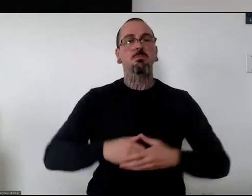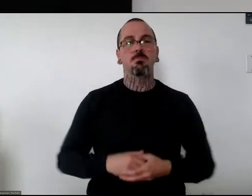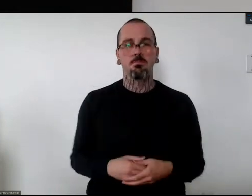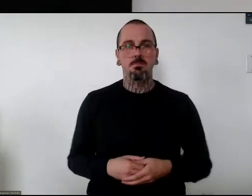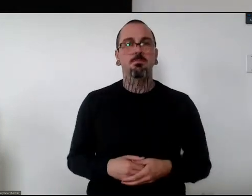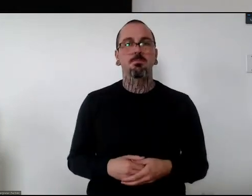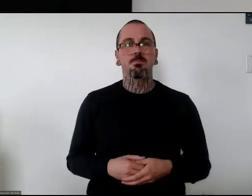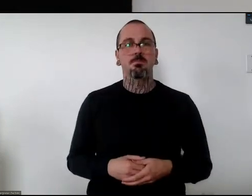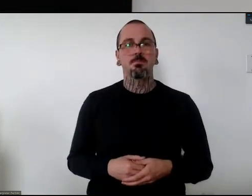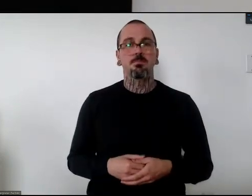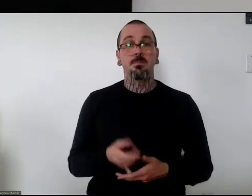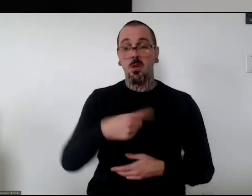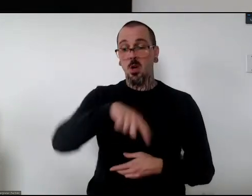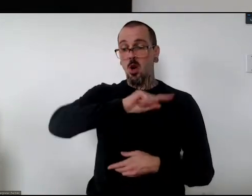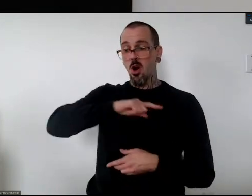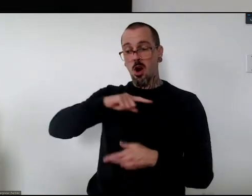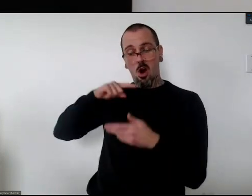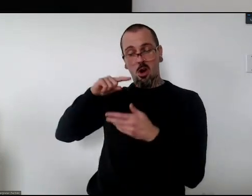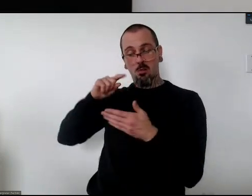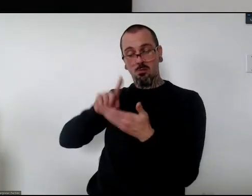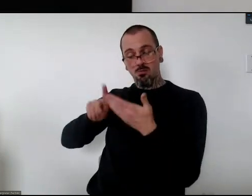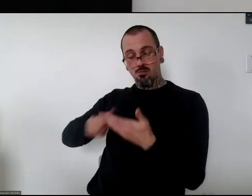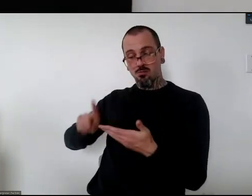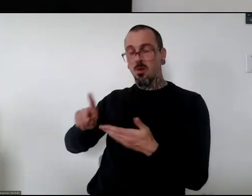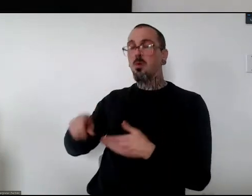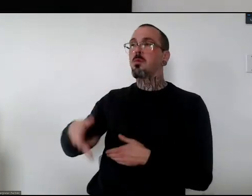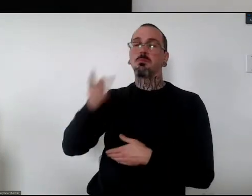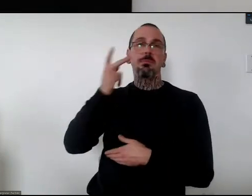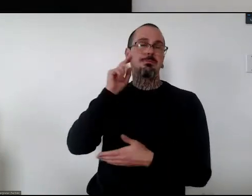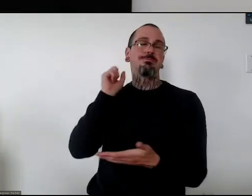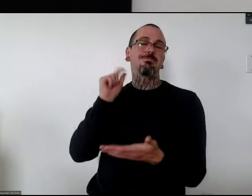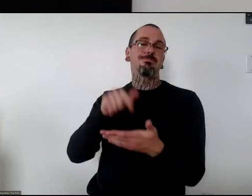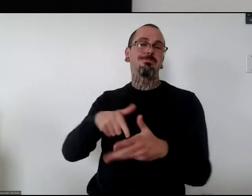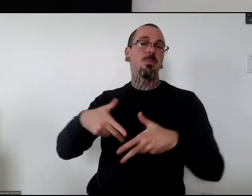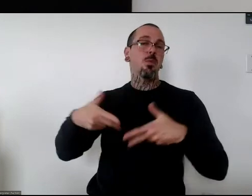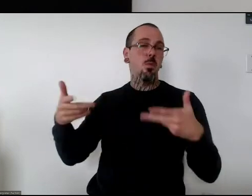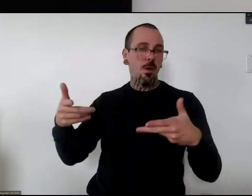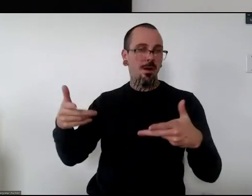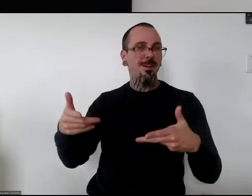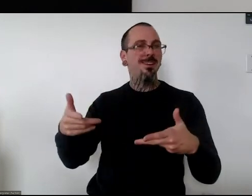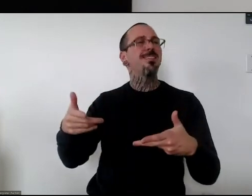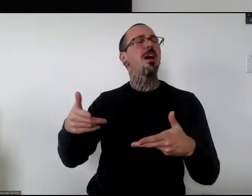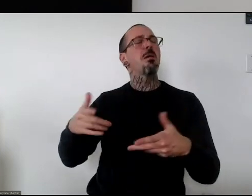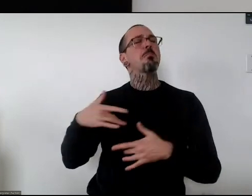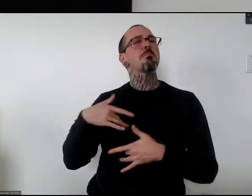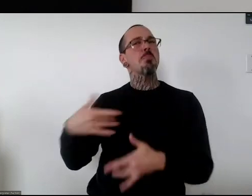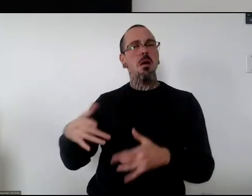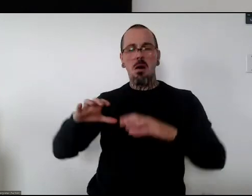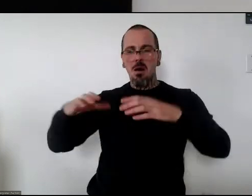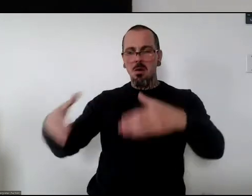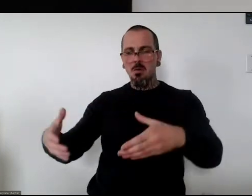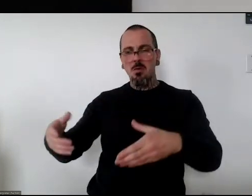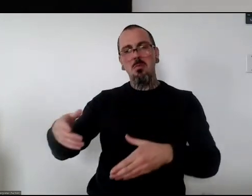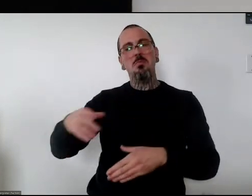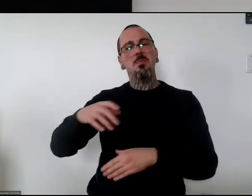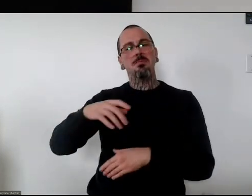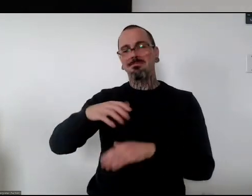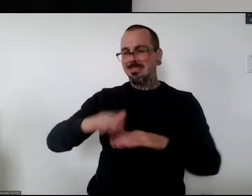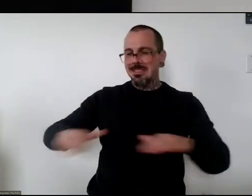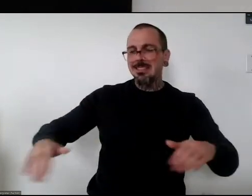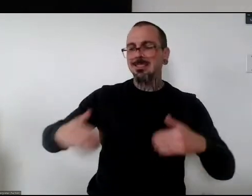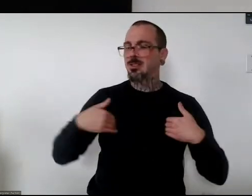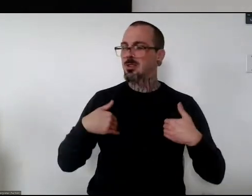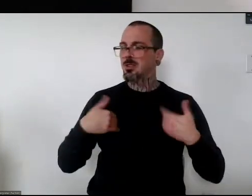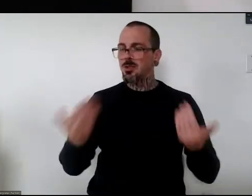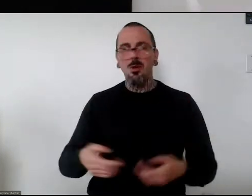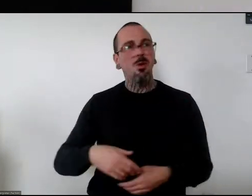heard very clearly that formal presentations and long speeches do not work well with our key audiences of children and youth, especially with